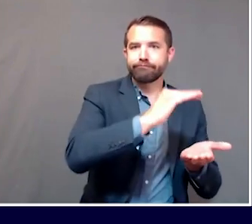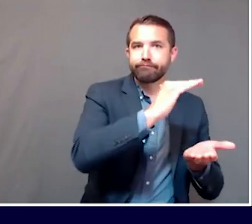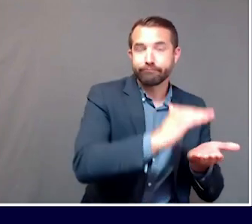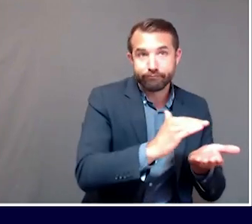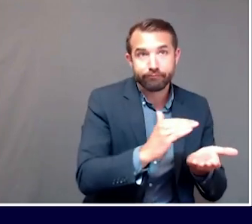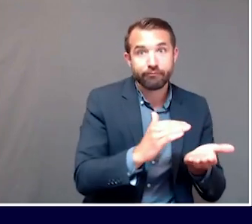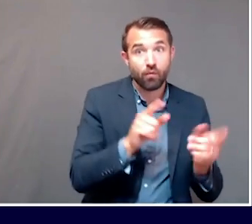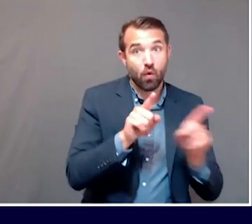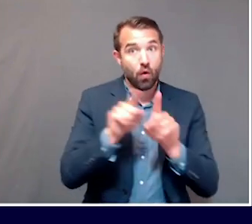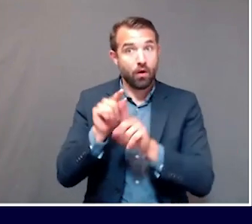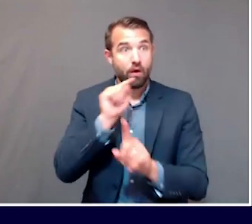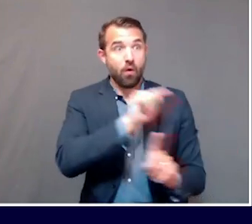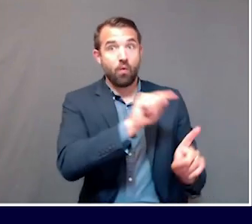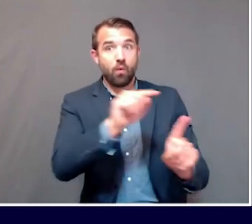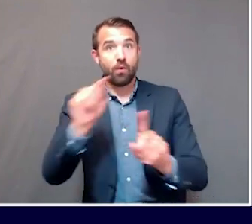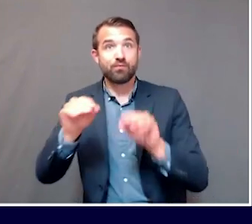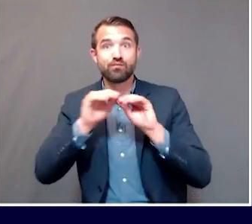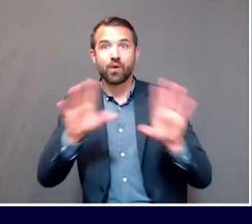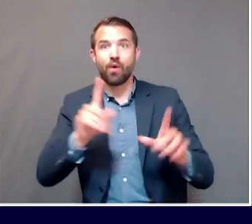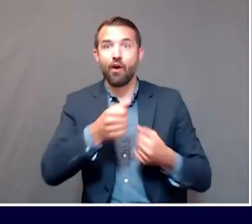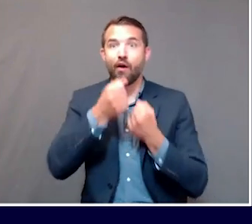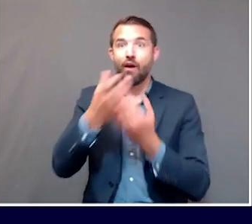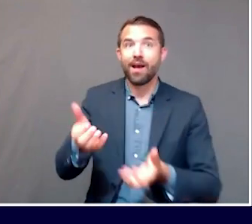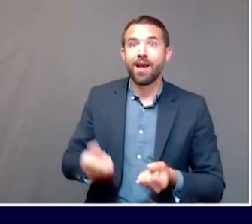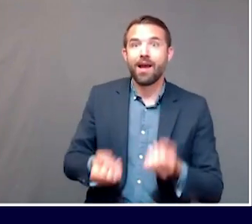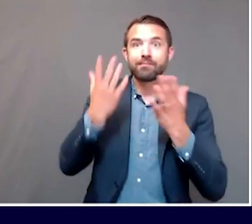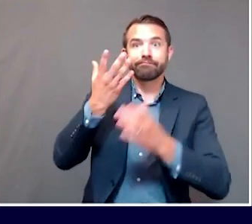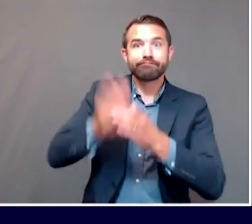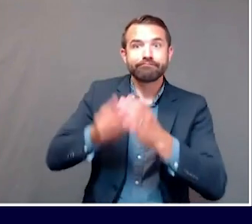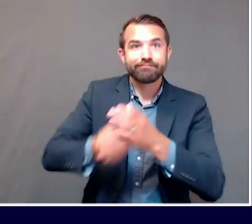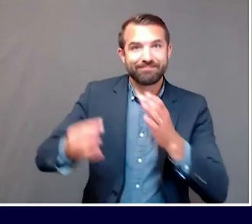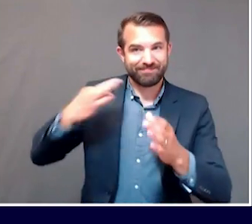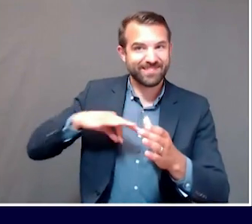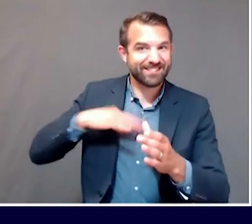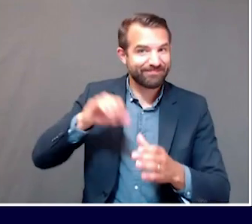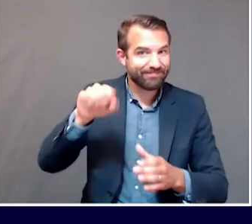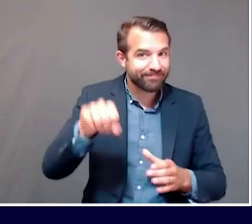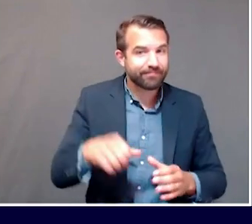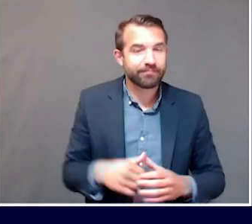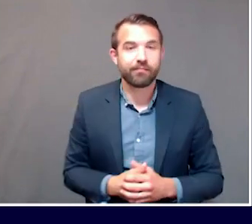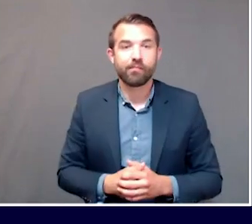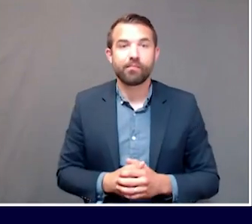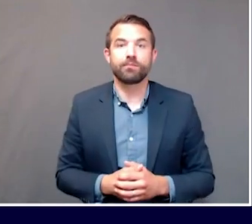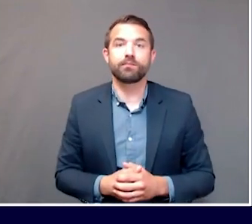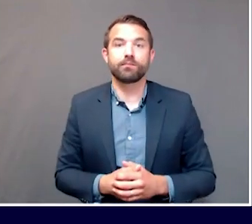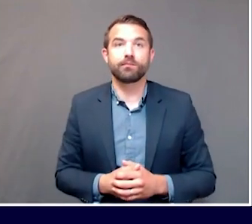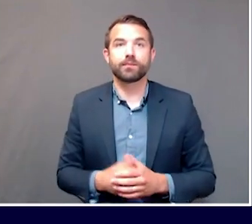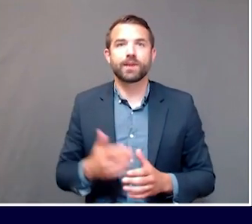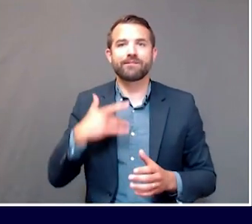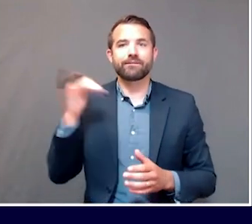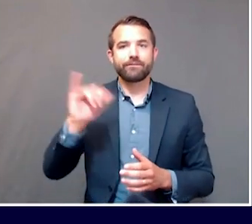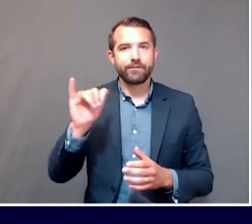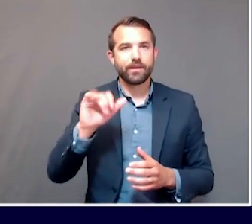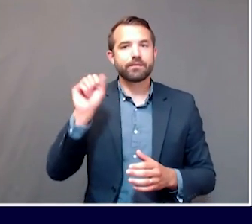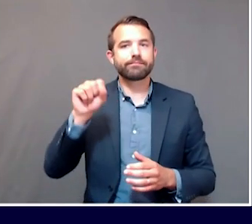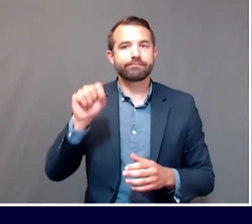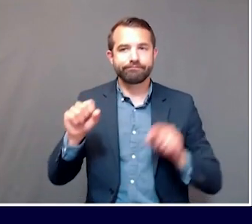number of the fatalities that we had in the state. So I think there is a fairly straight line that connects most of